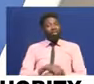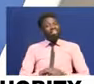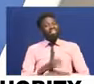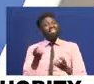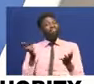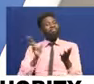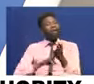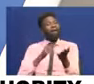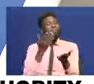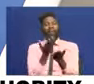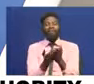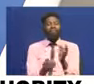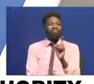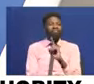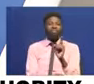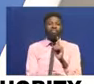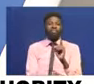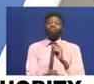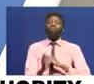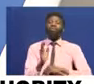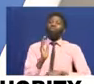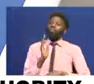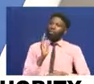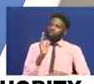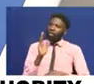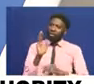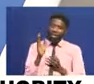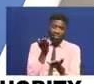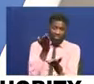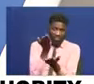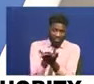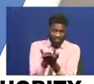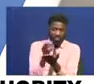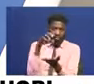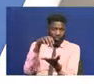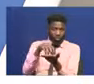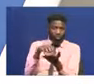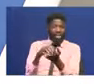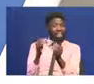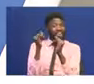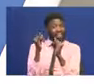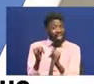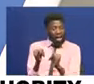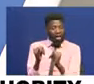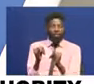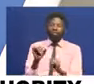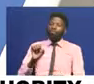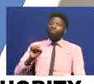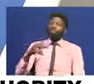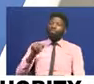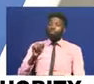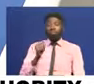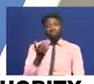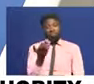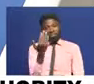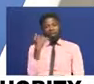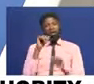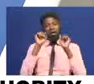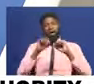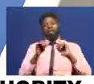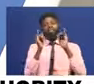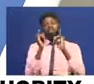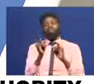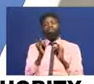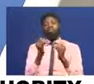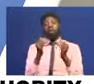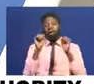their positions. Mm-hmm. They will apply for positions within the Social Health Authority. It might not even necessarily be the same position. They've got the option to apply